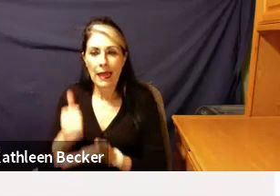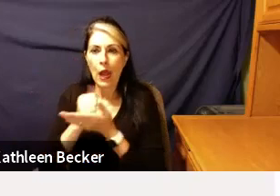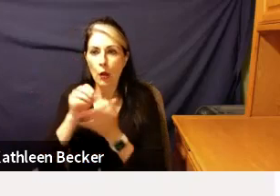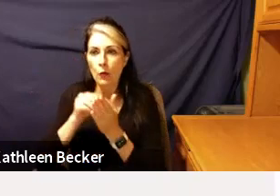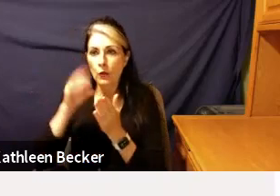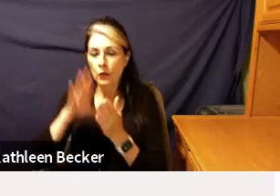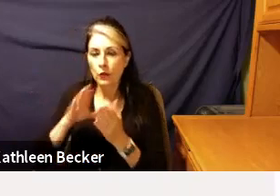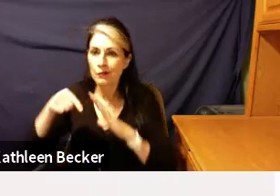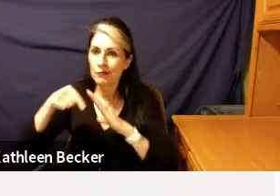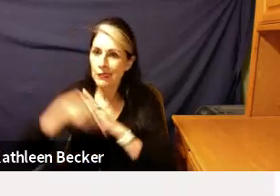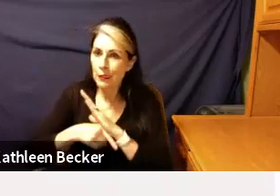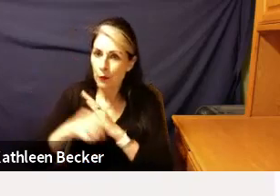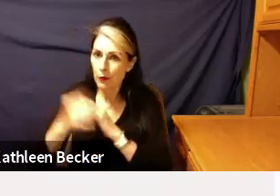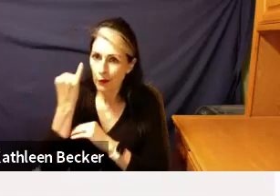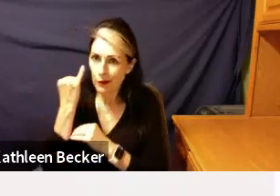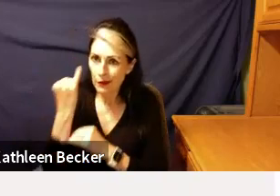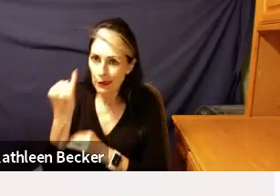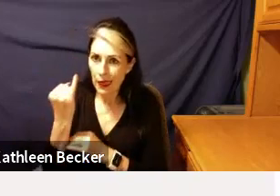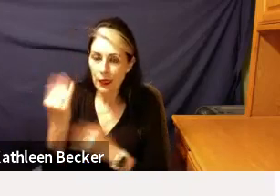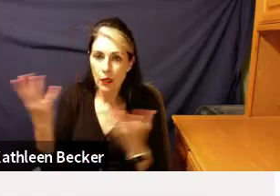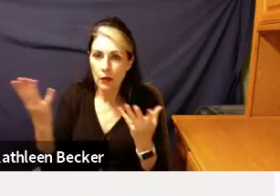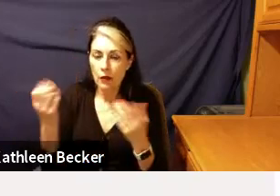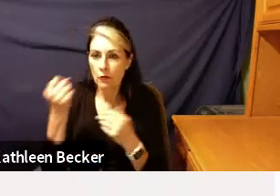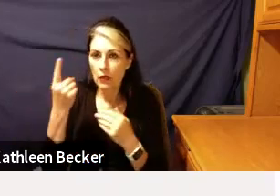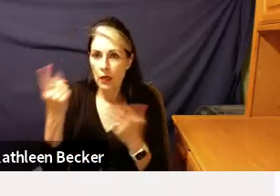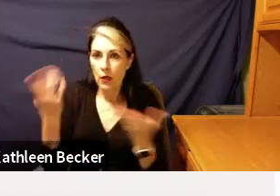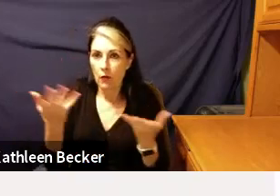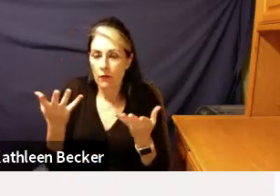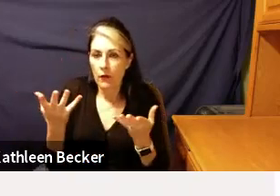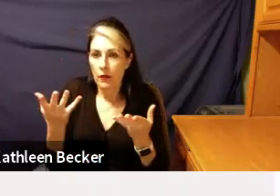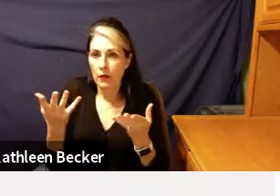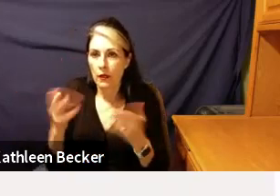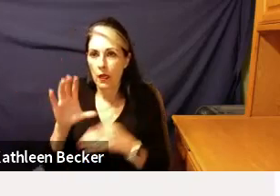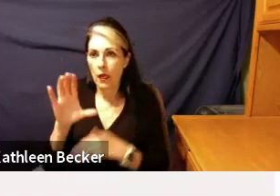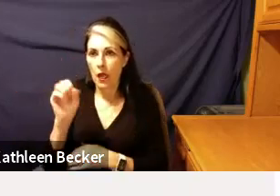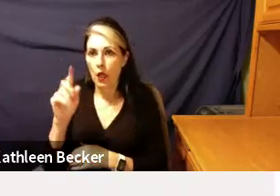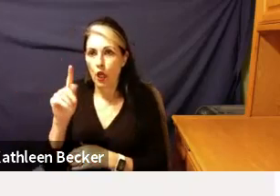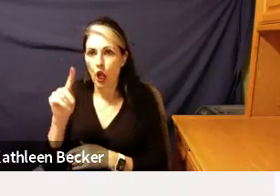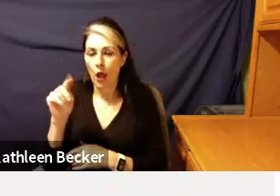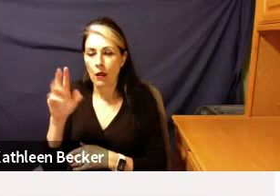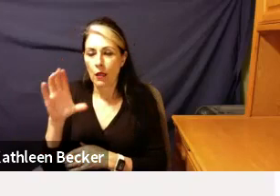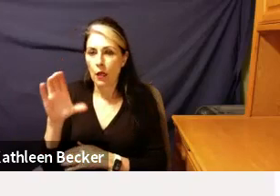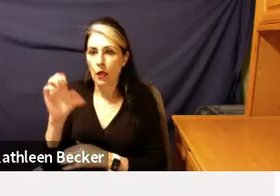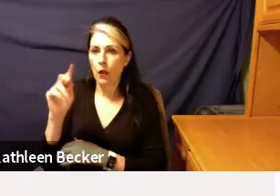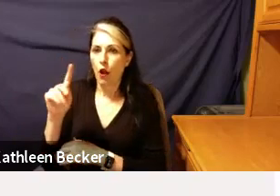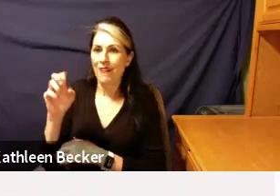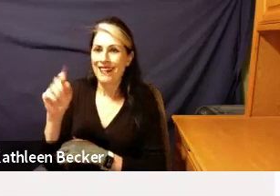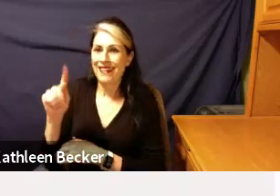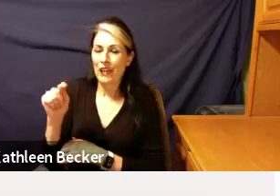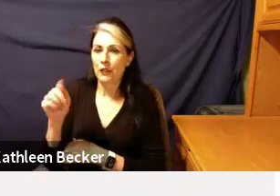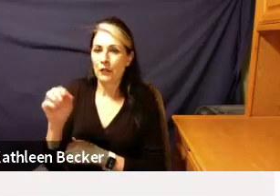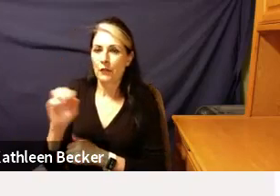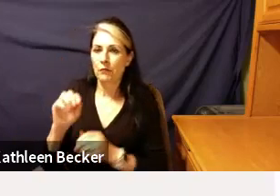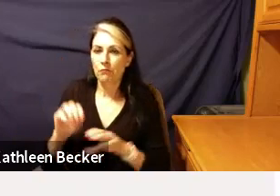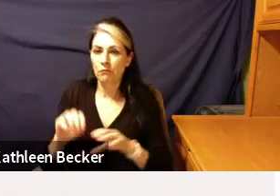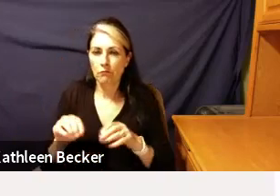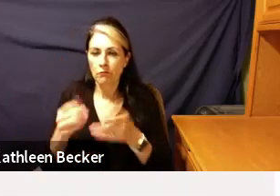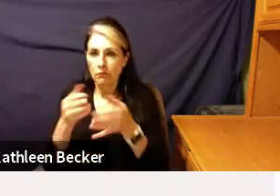gain a deeper understanding of the content area once they work through the reasoning behind the